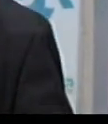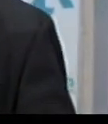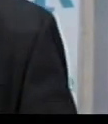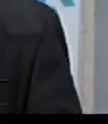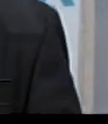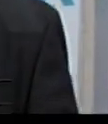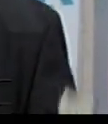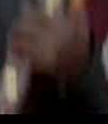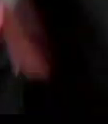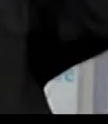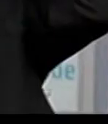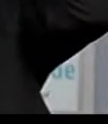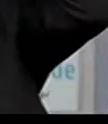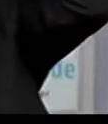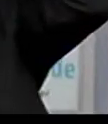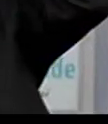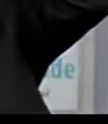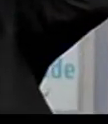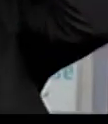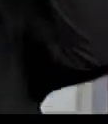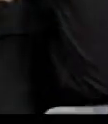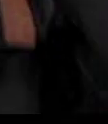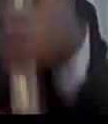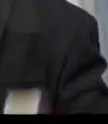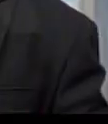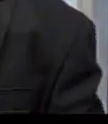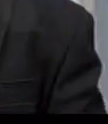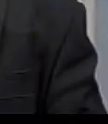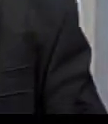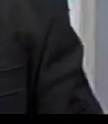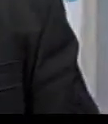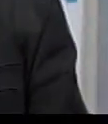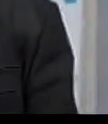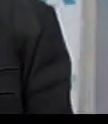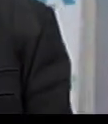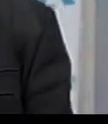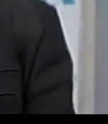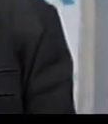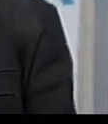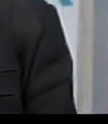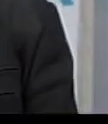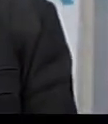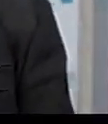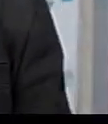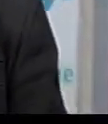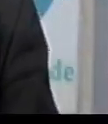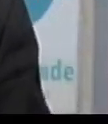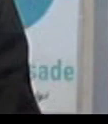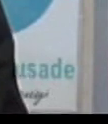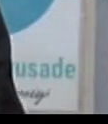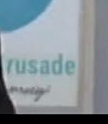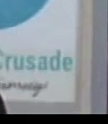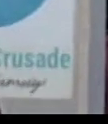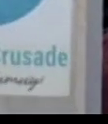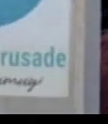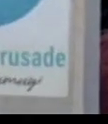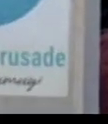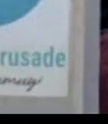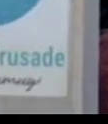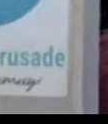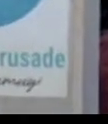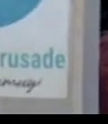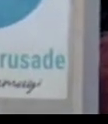one up. I did. I placed my hand upon my head and I raised my right hand up. But when he made mention you that